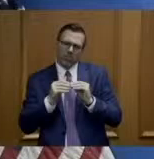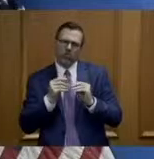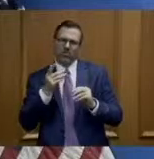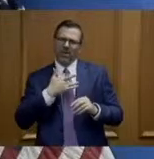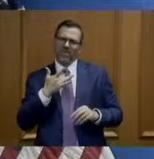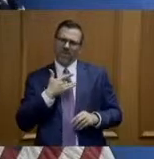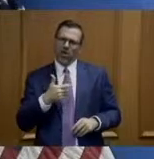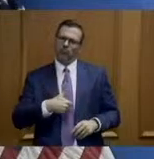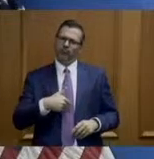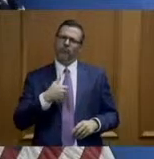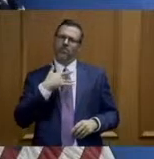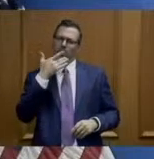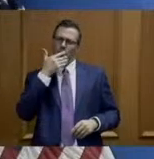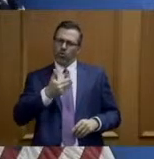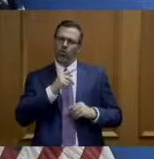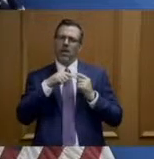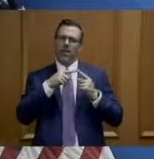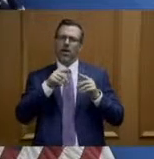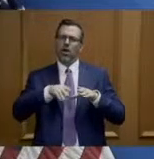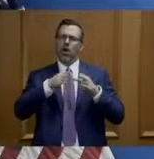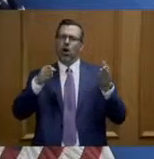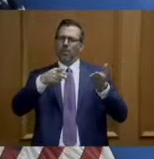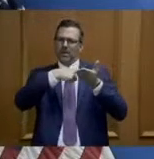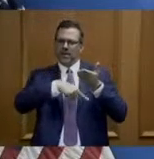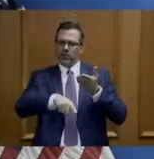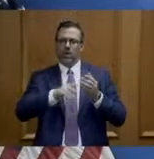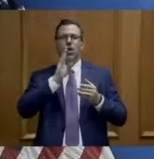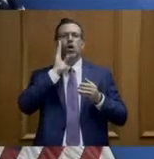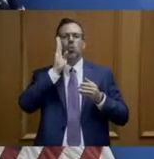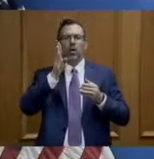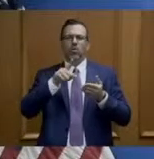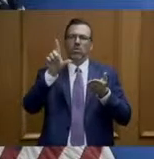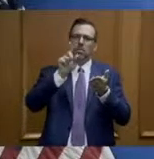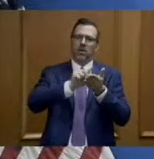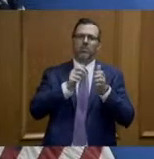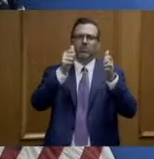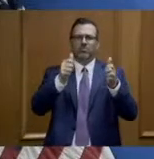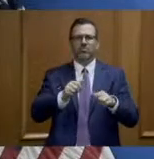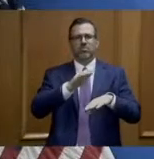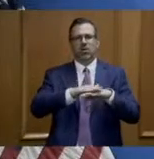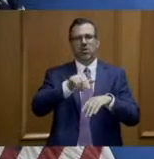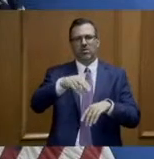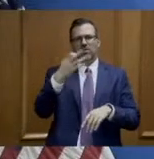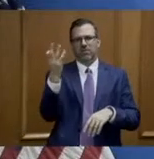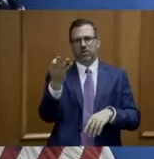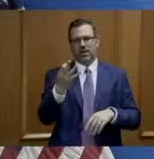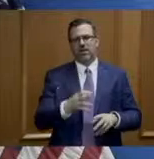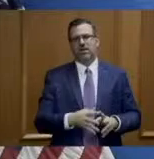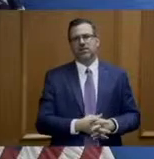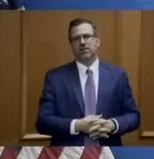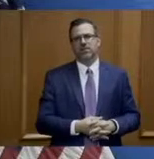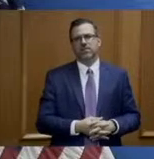in the middle of the week. We'll complete and publish that data on Friday, and that's how that all occurred.